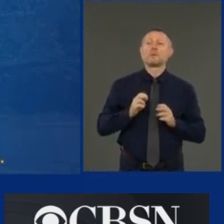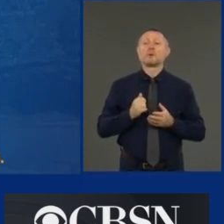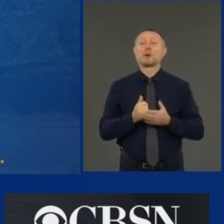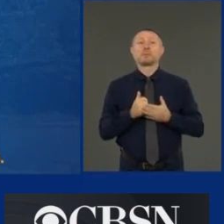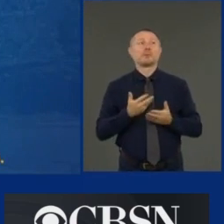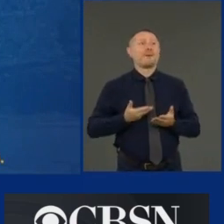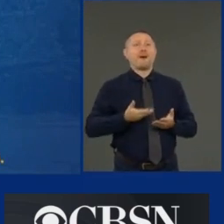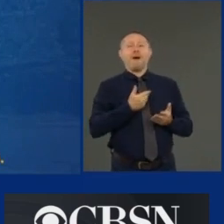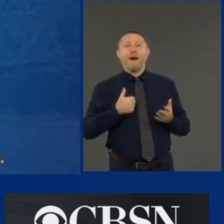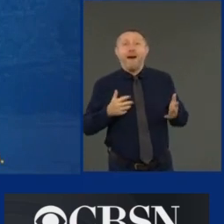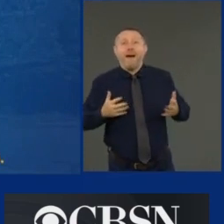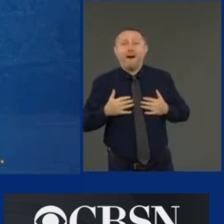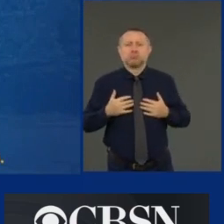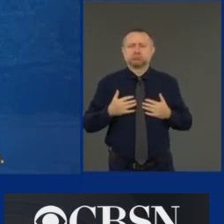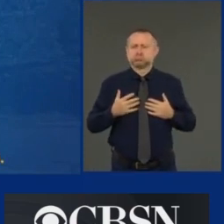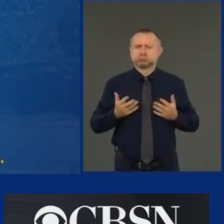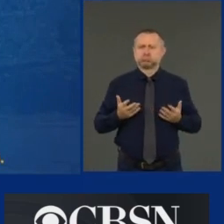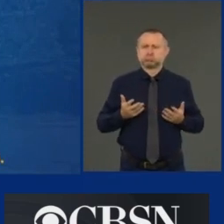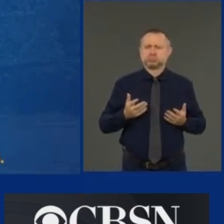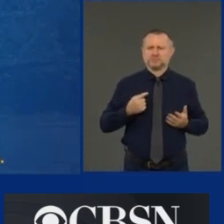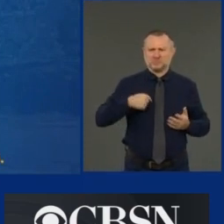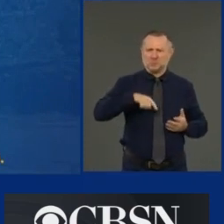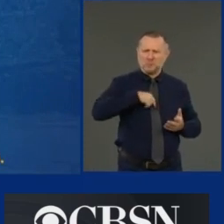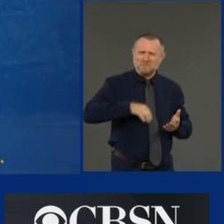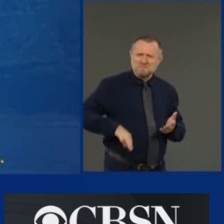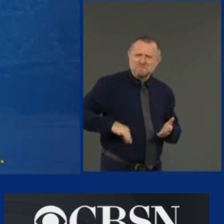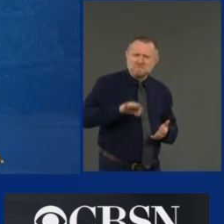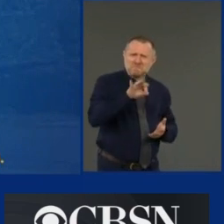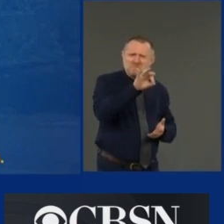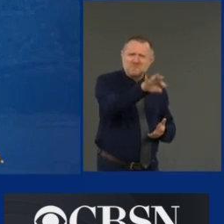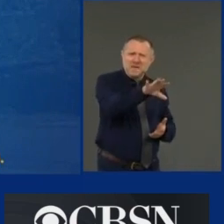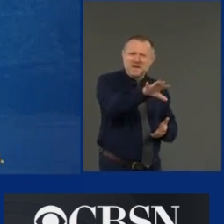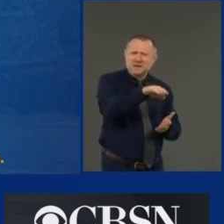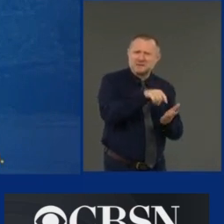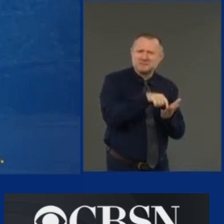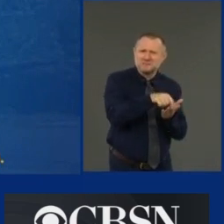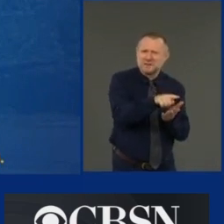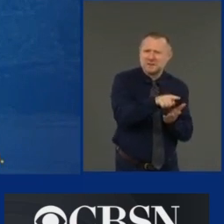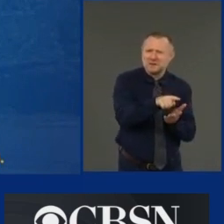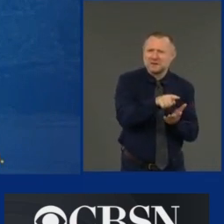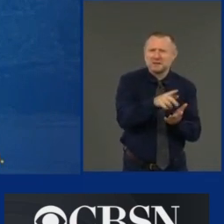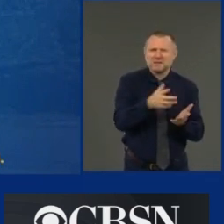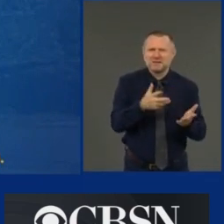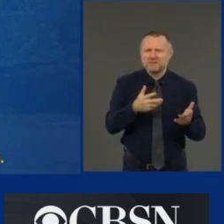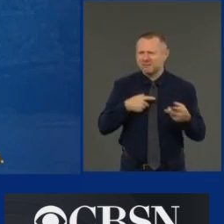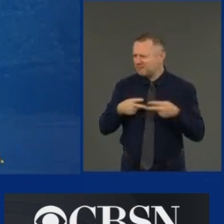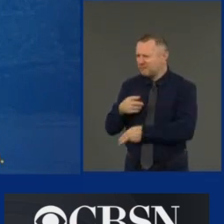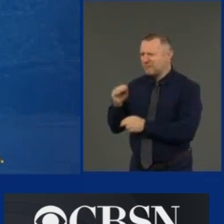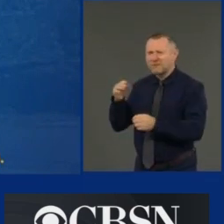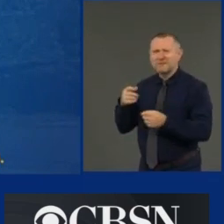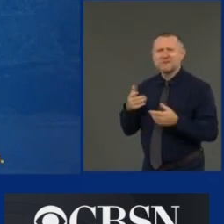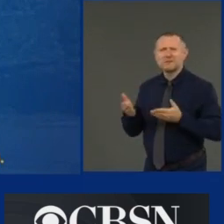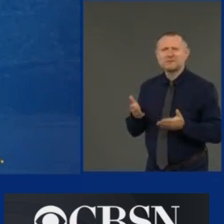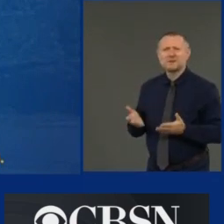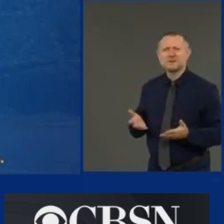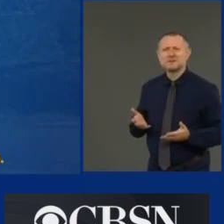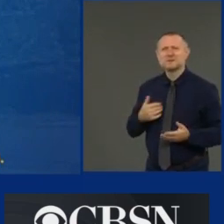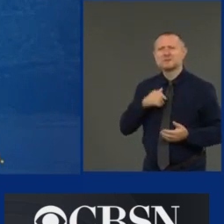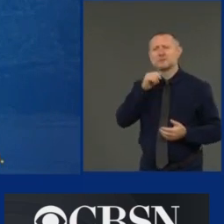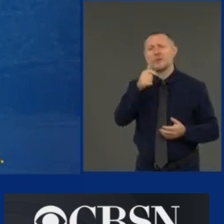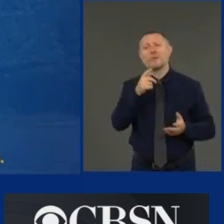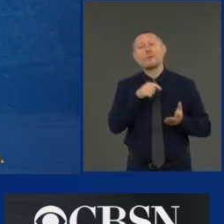This is what we pay for. And we don't pay just to have the utility companies function on a nice